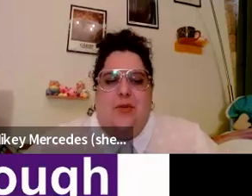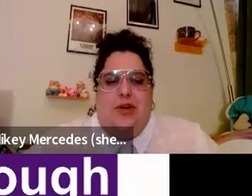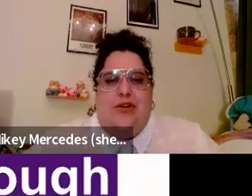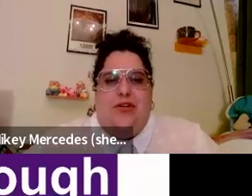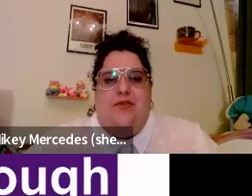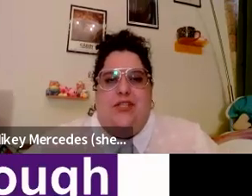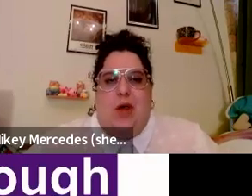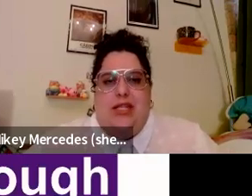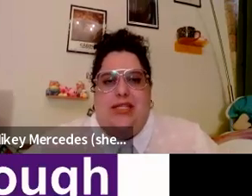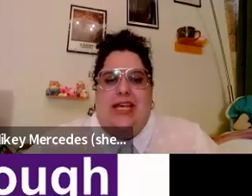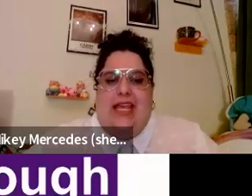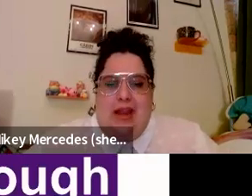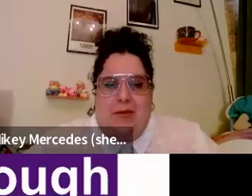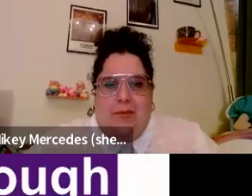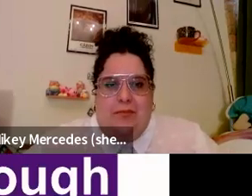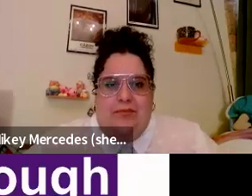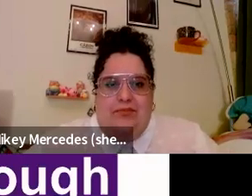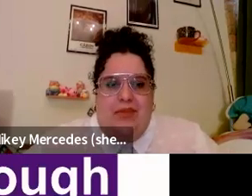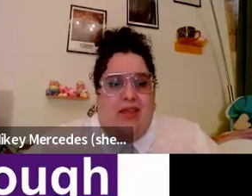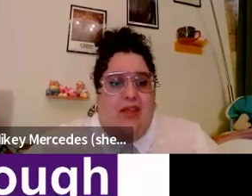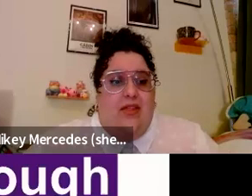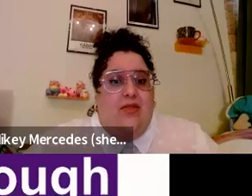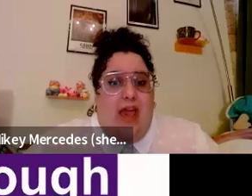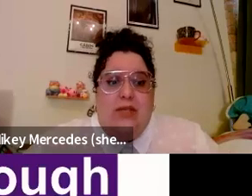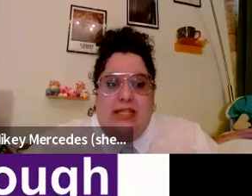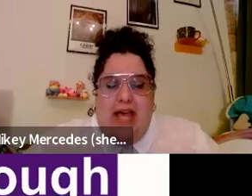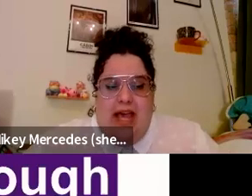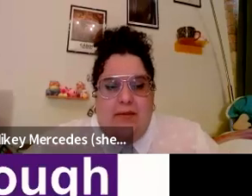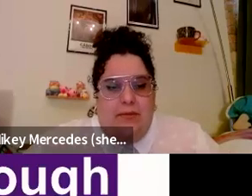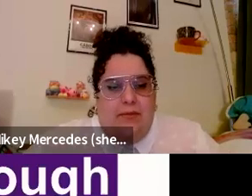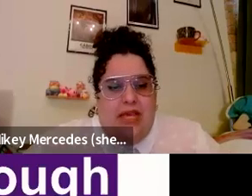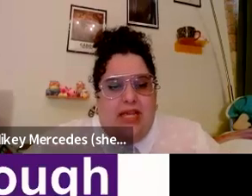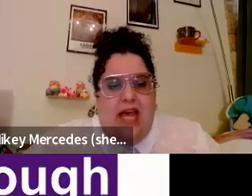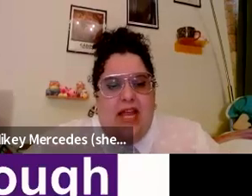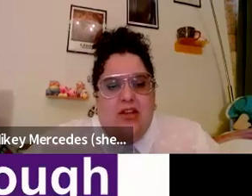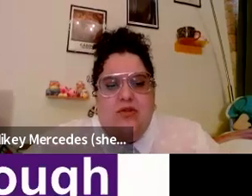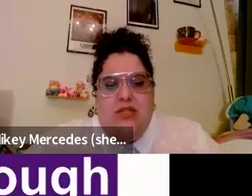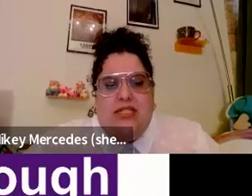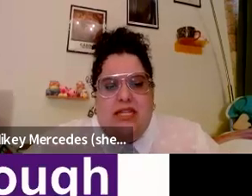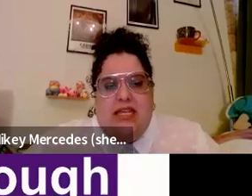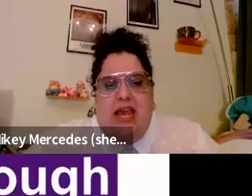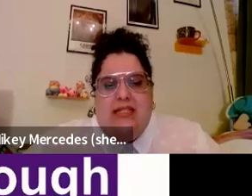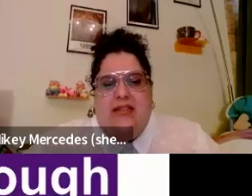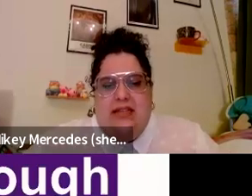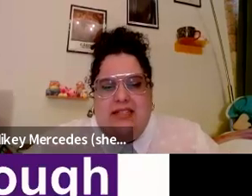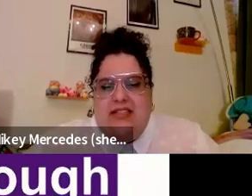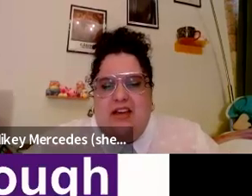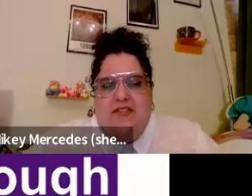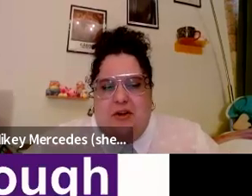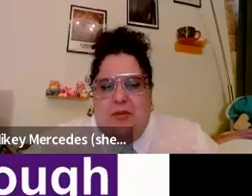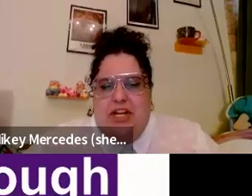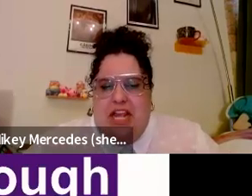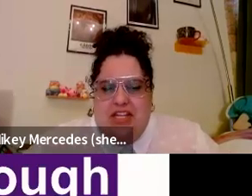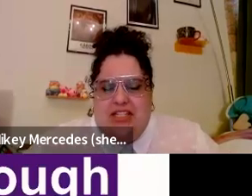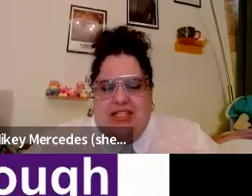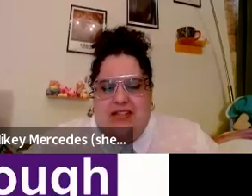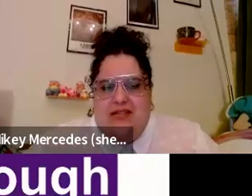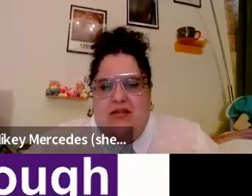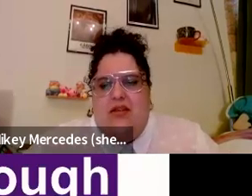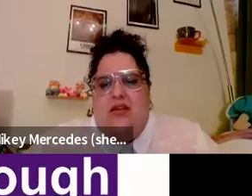poorly understood, like anti-fatness, especially when many fat people themselves come to believe that they deserve